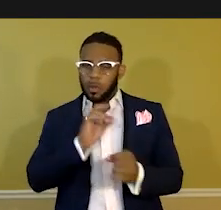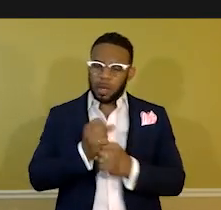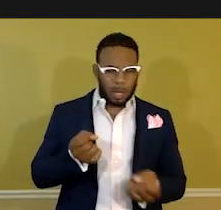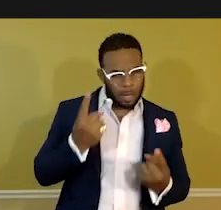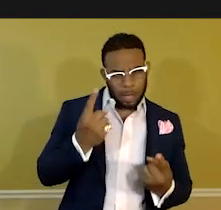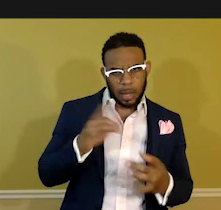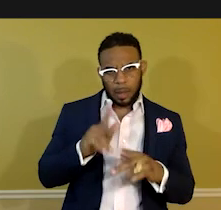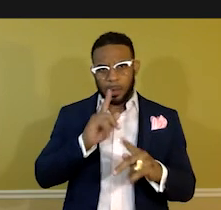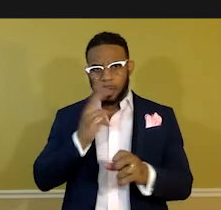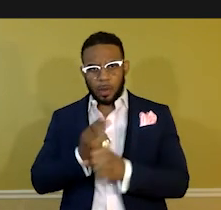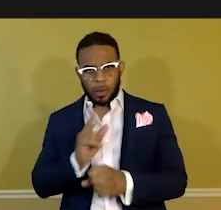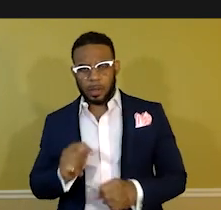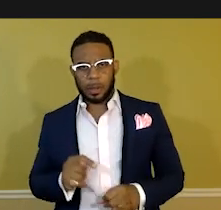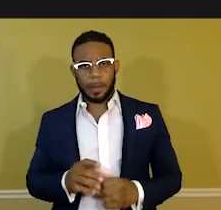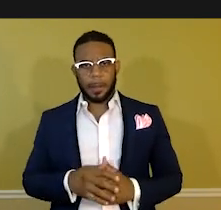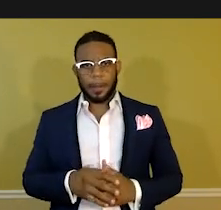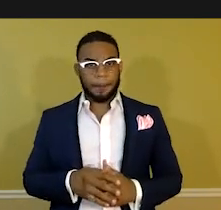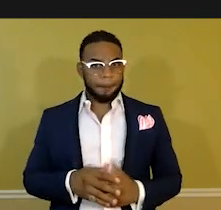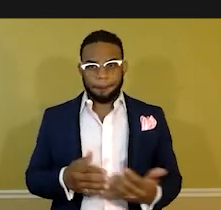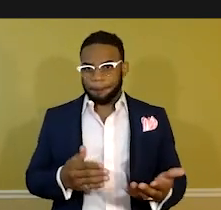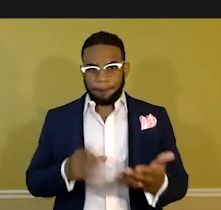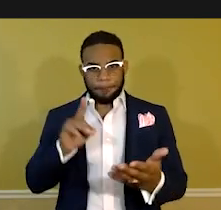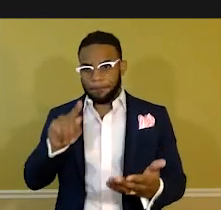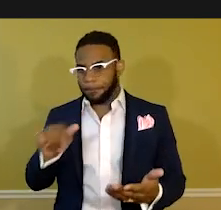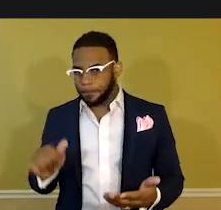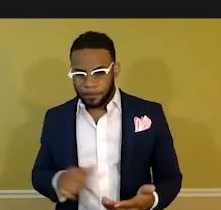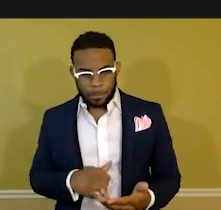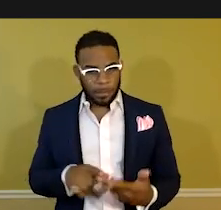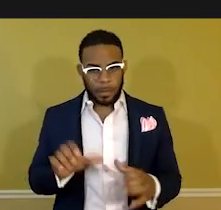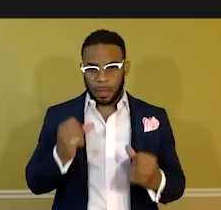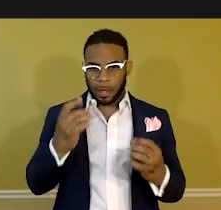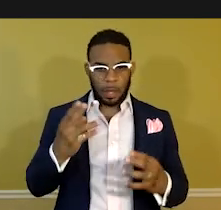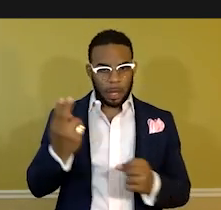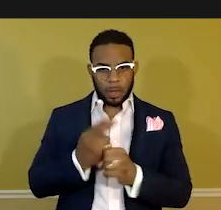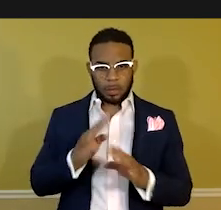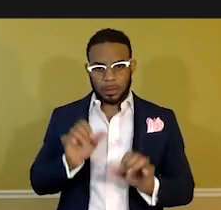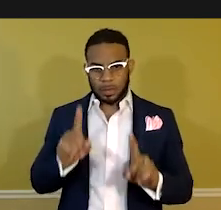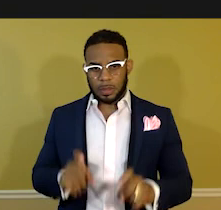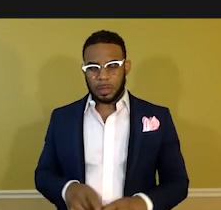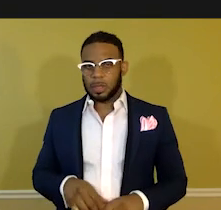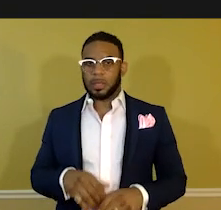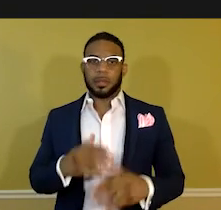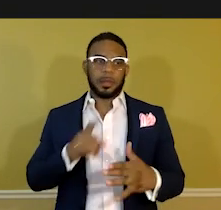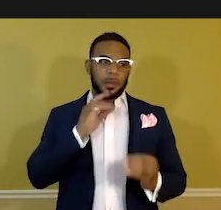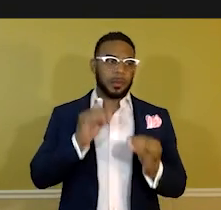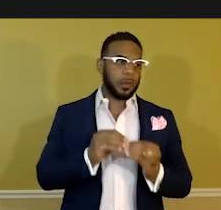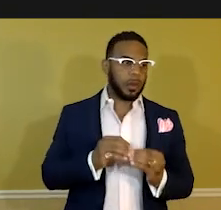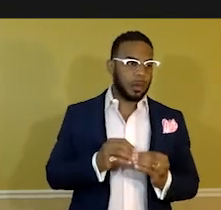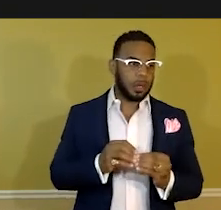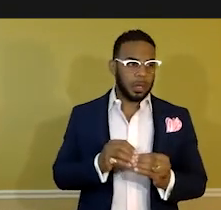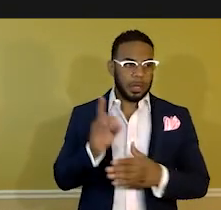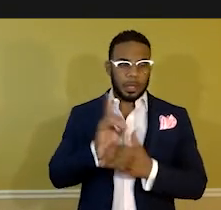understands how people are using it, um, collects data, does a lot of usability testing. You might be more, um,